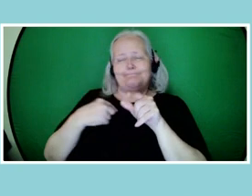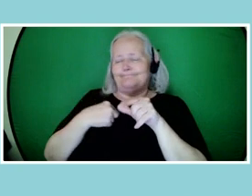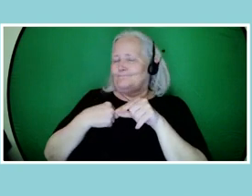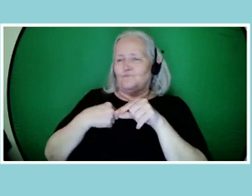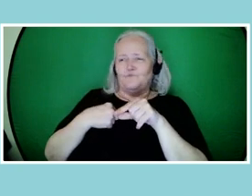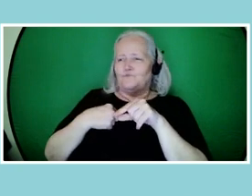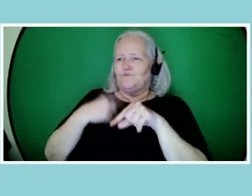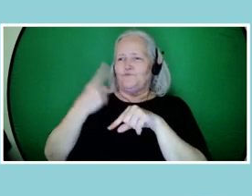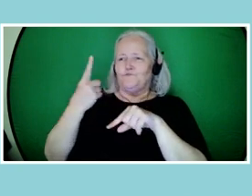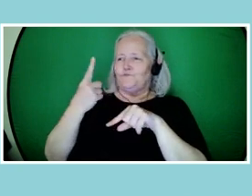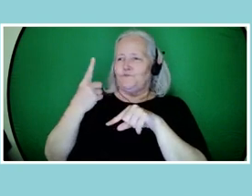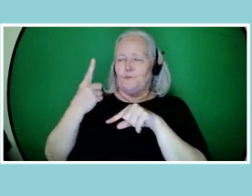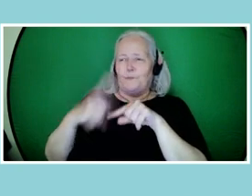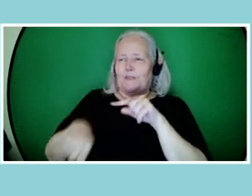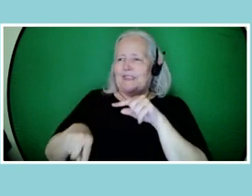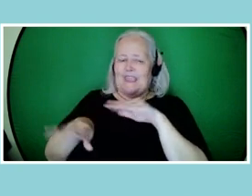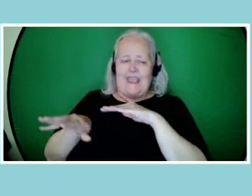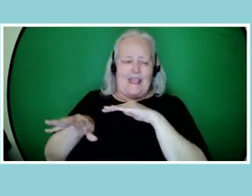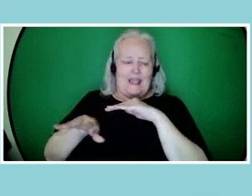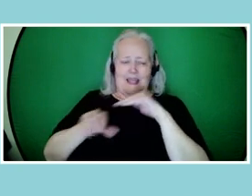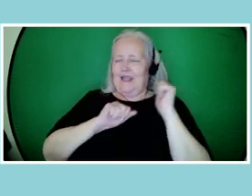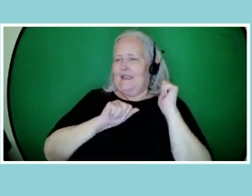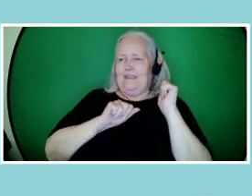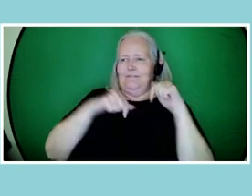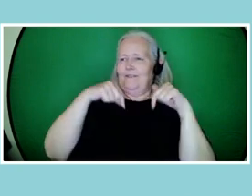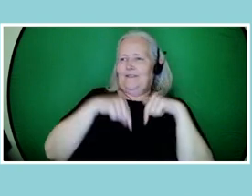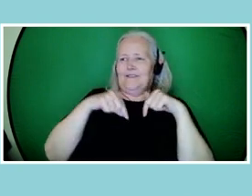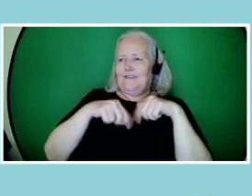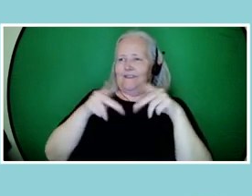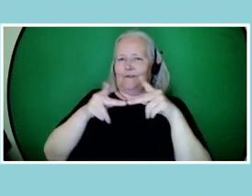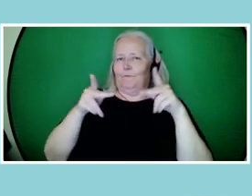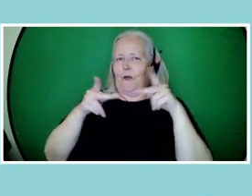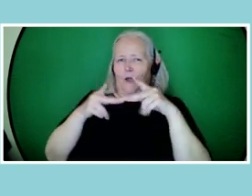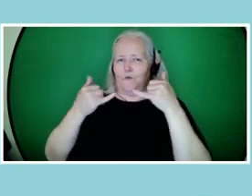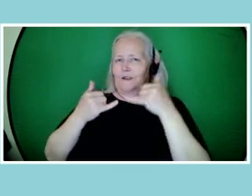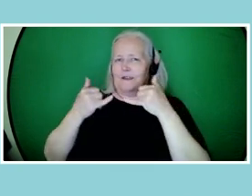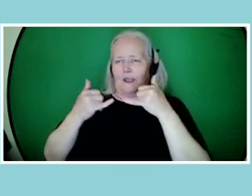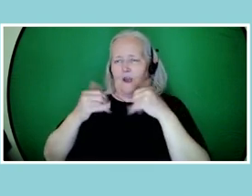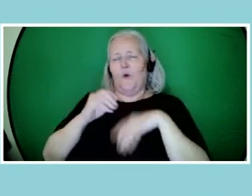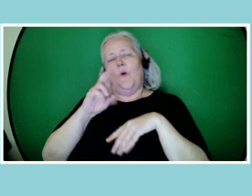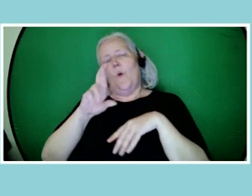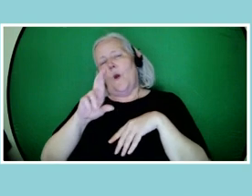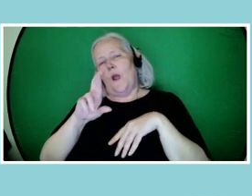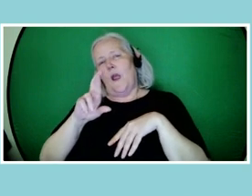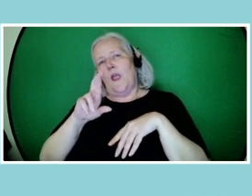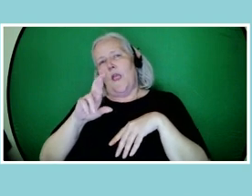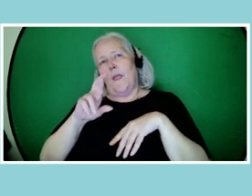leave my team right here, right? Or I am unable